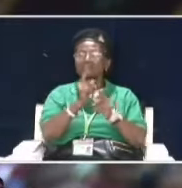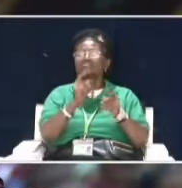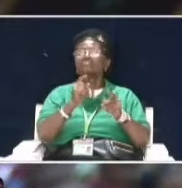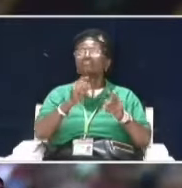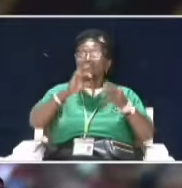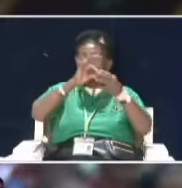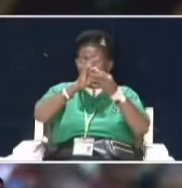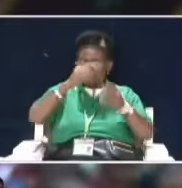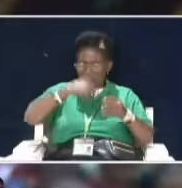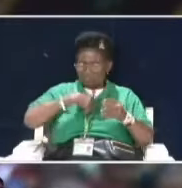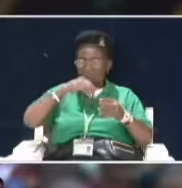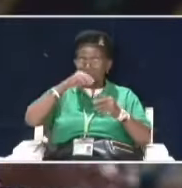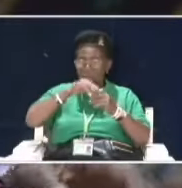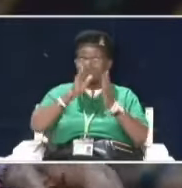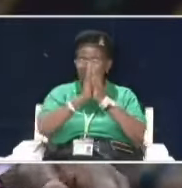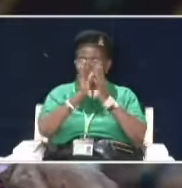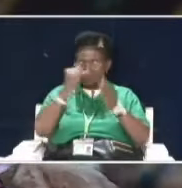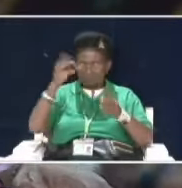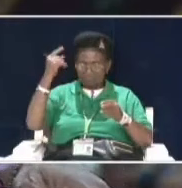nation.